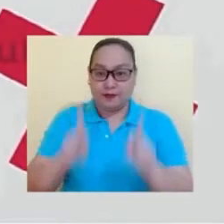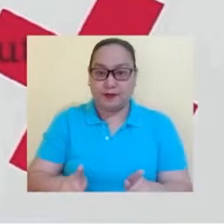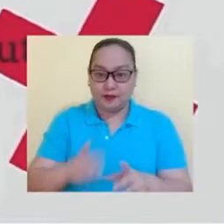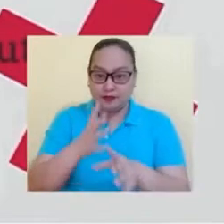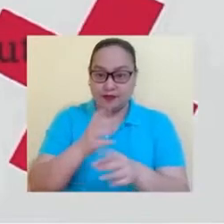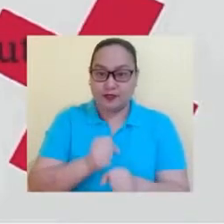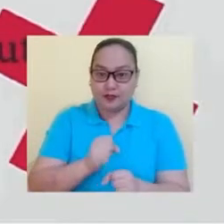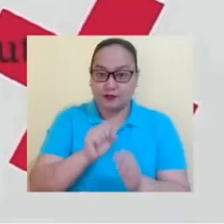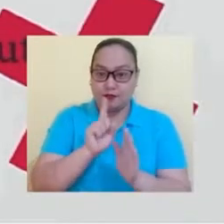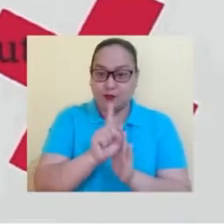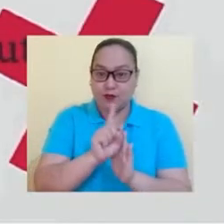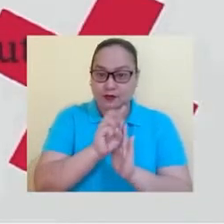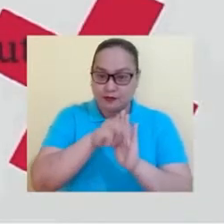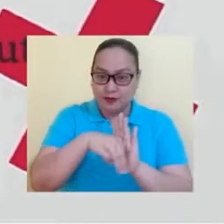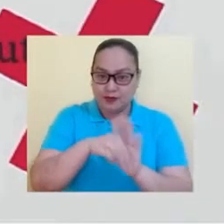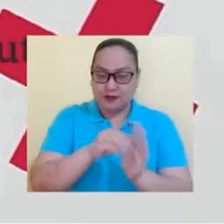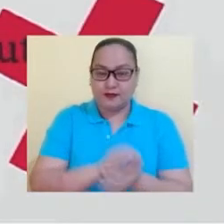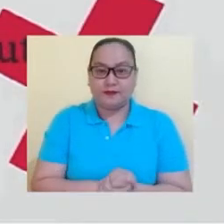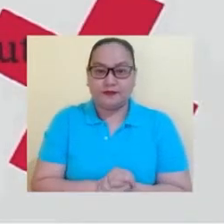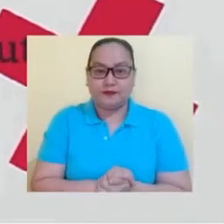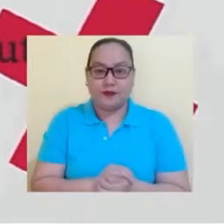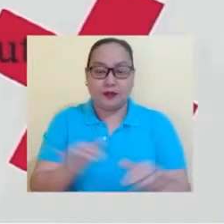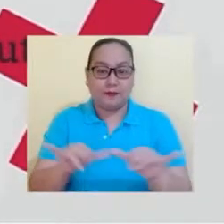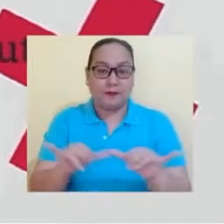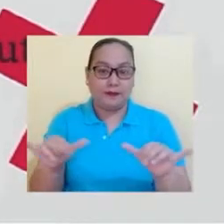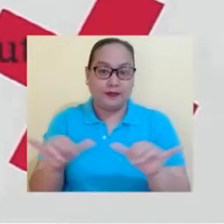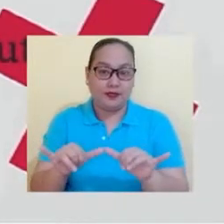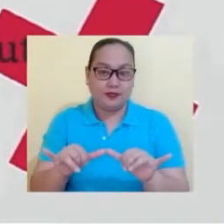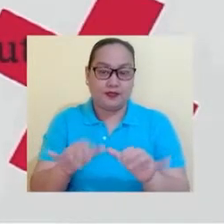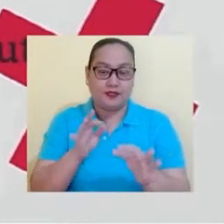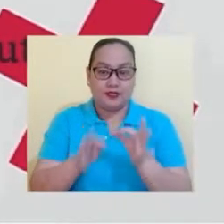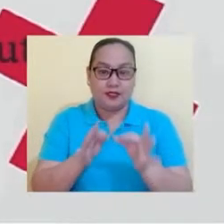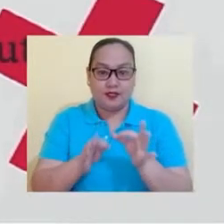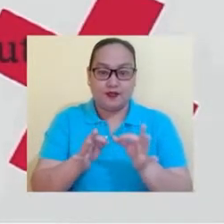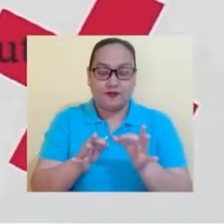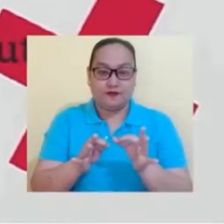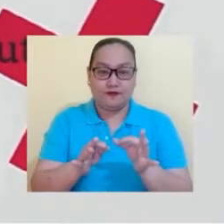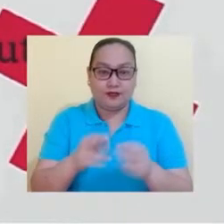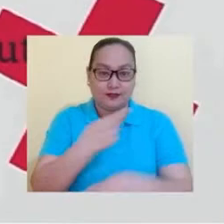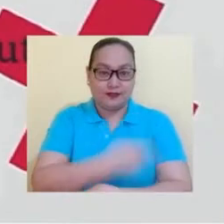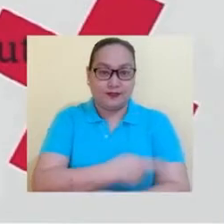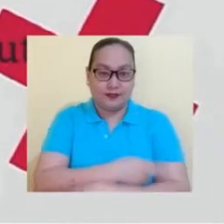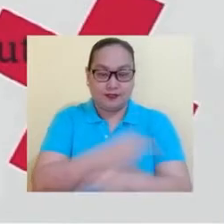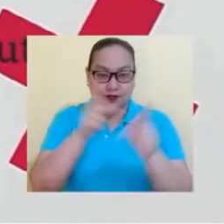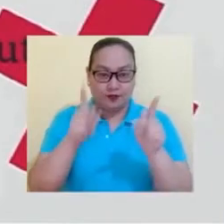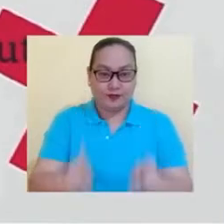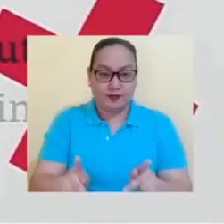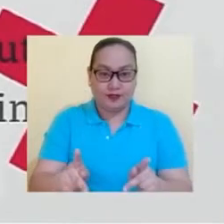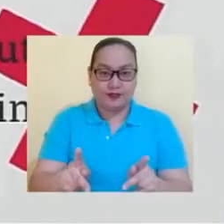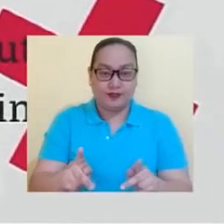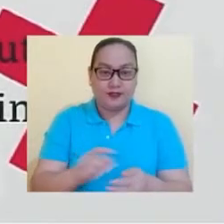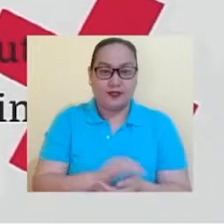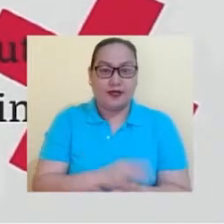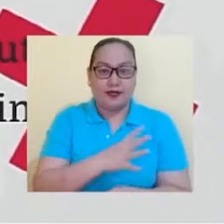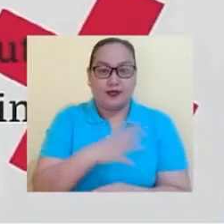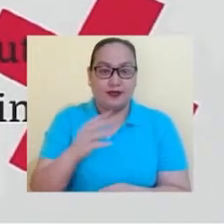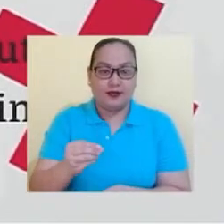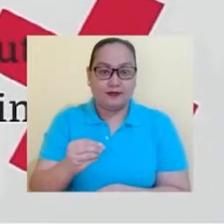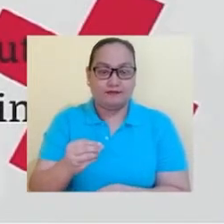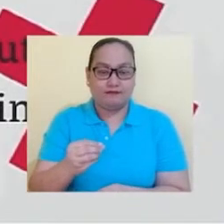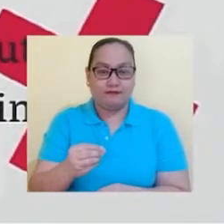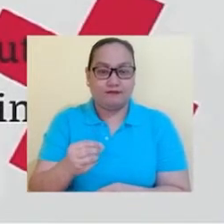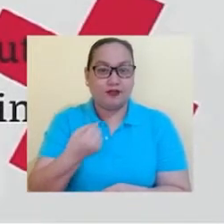minute. The rate is usually measured when a person is at rest and simply involves counting the number of breaths